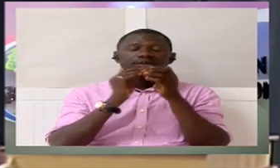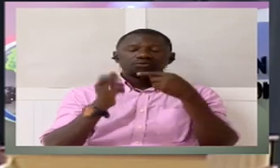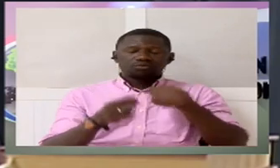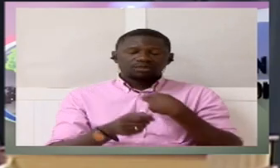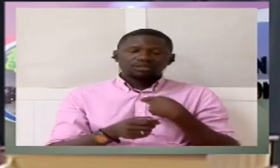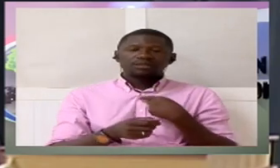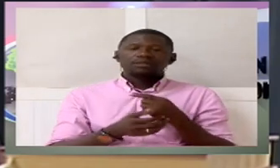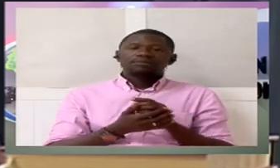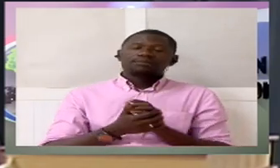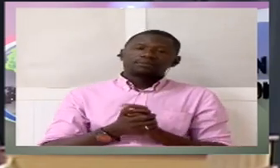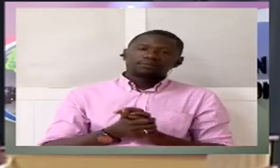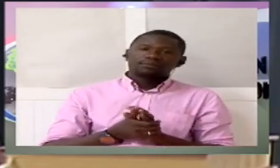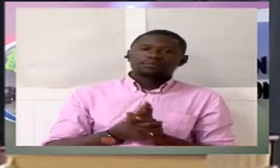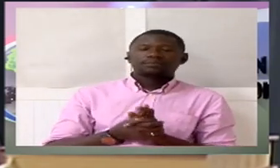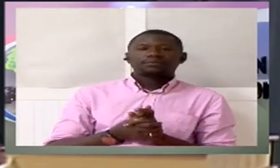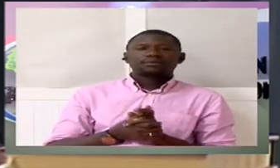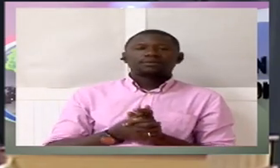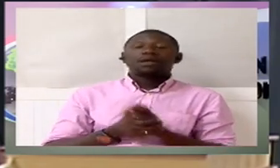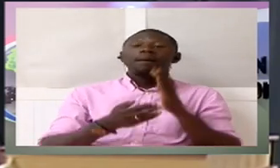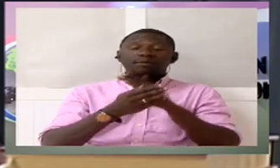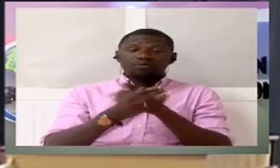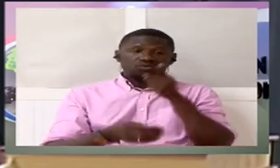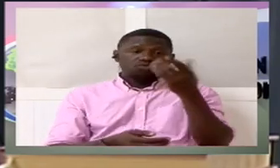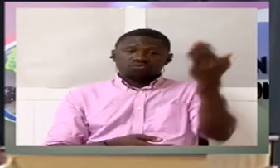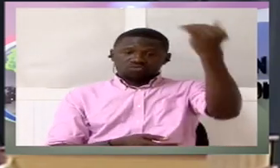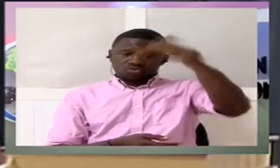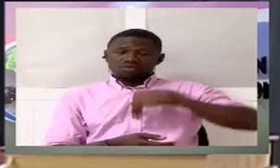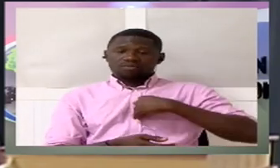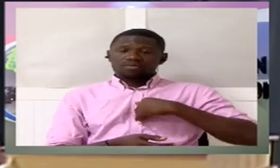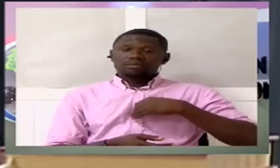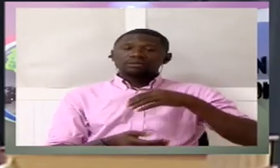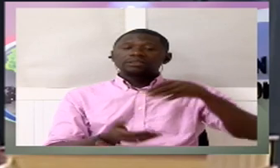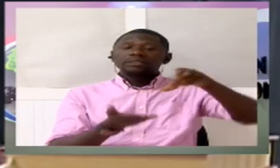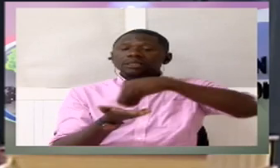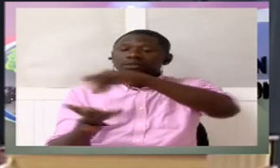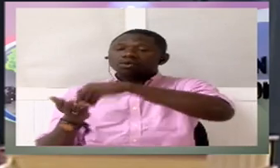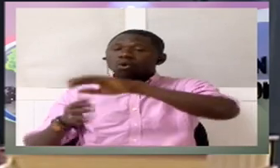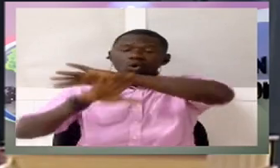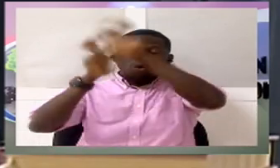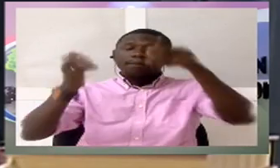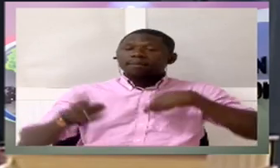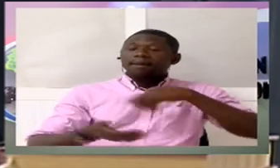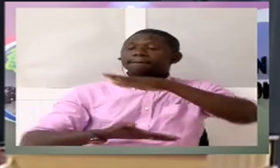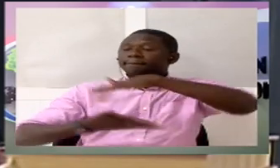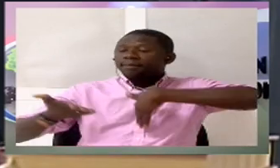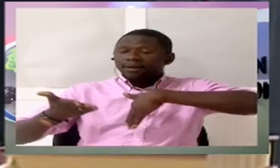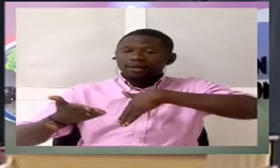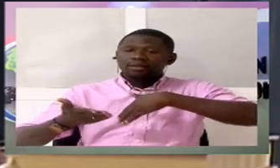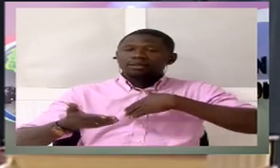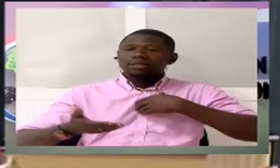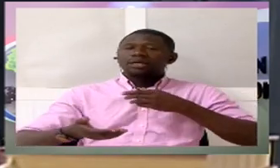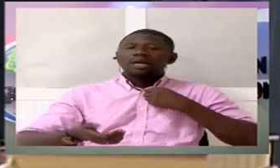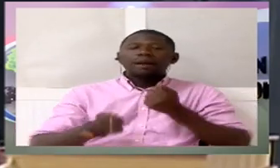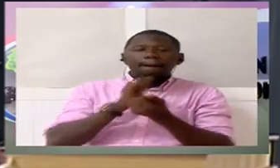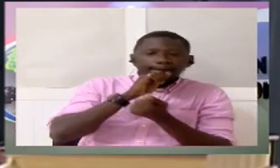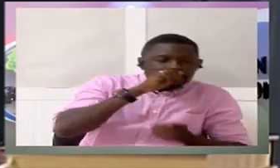me, before you come, pick all my documents and